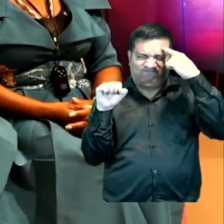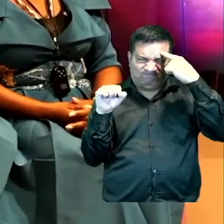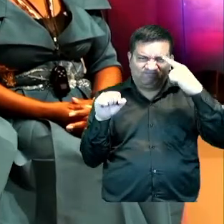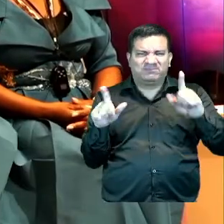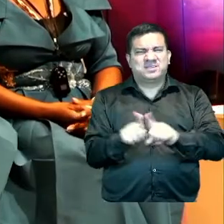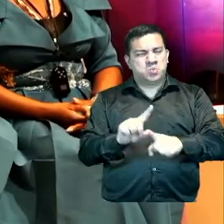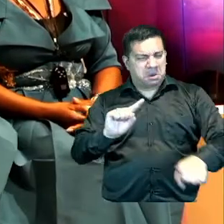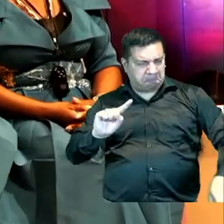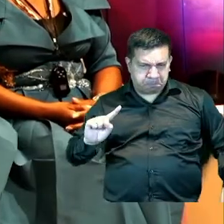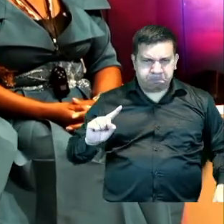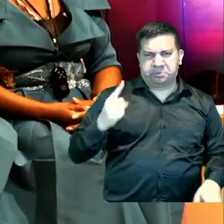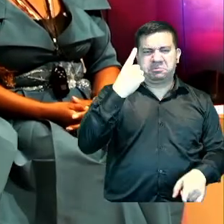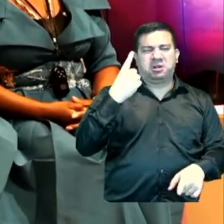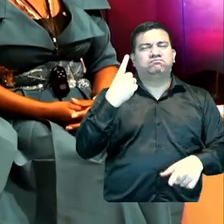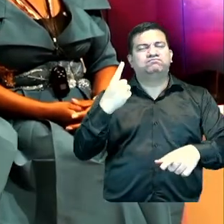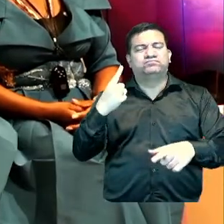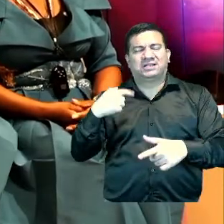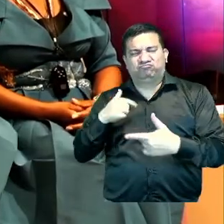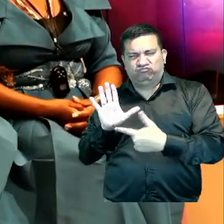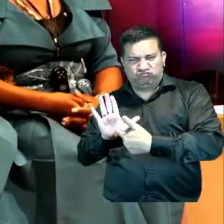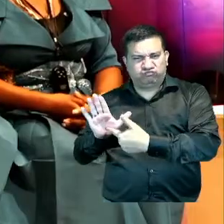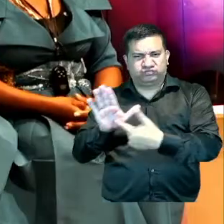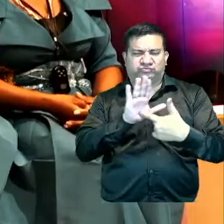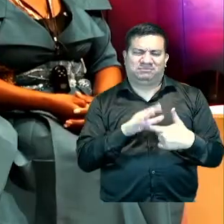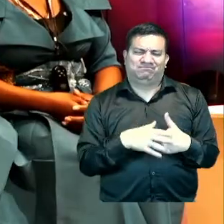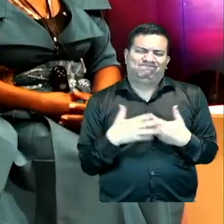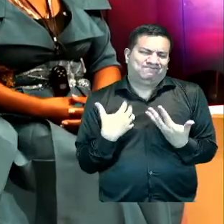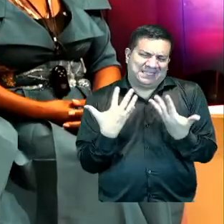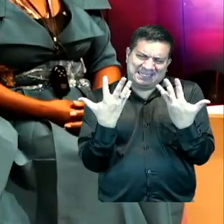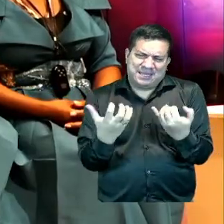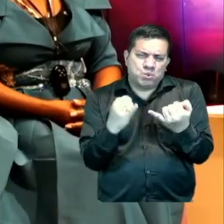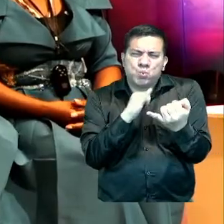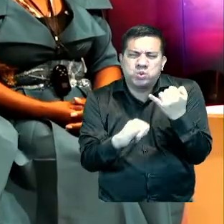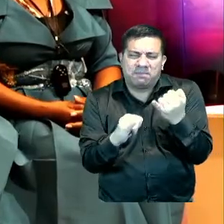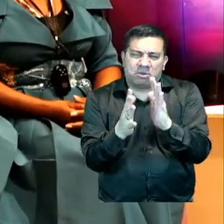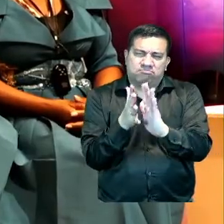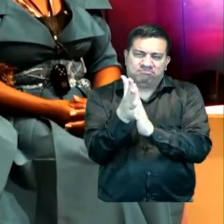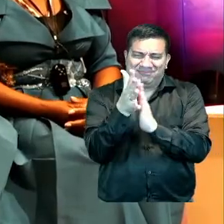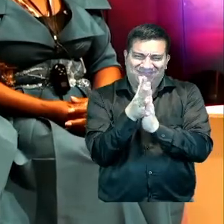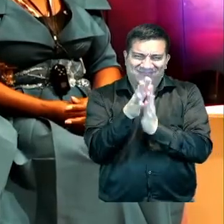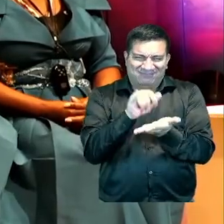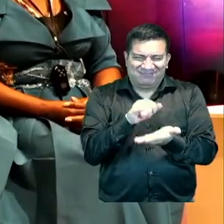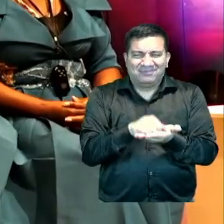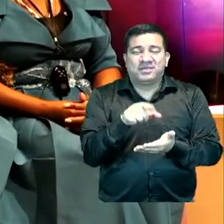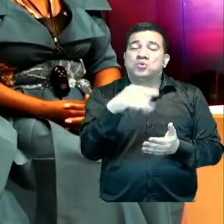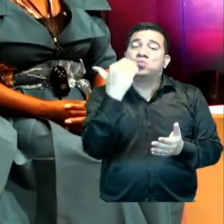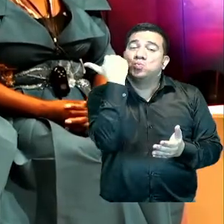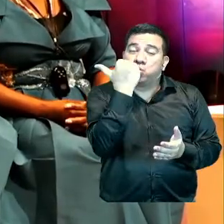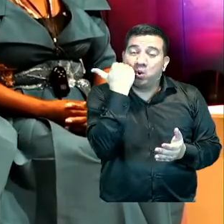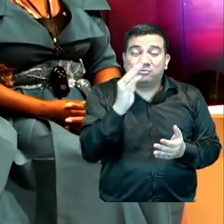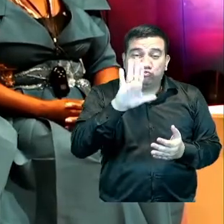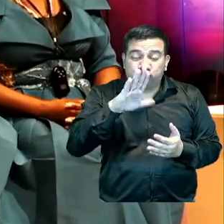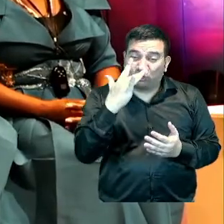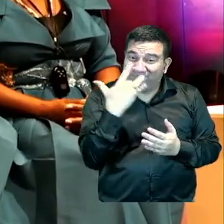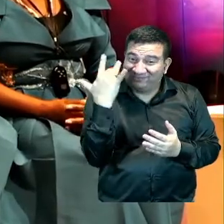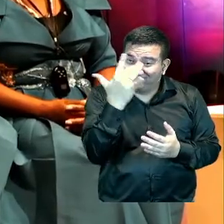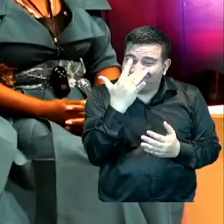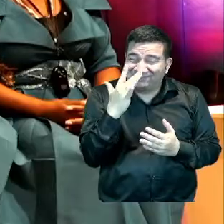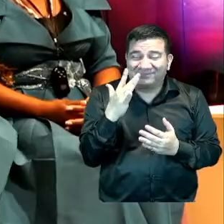and to be able to be a precursor for others. So I would like to end this remark